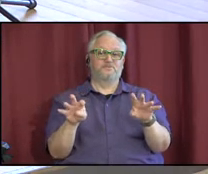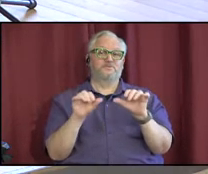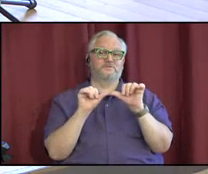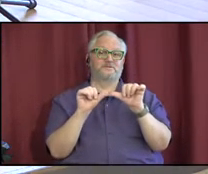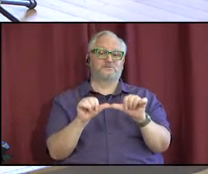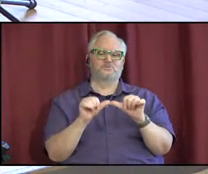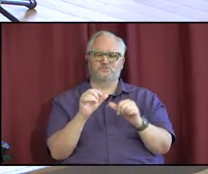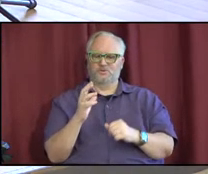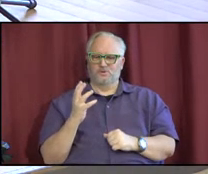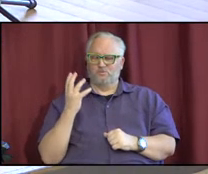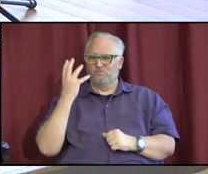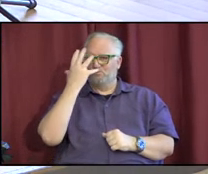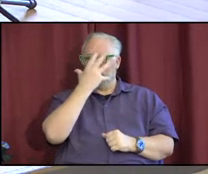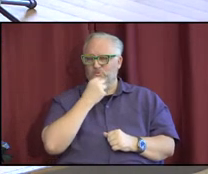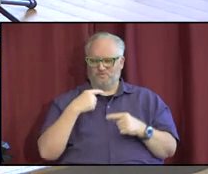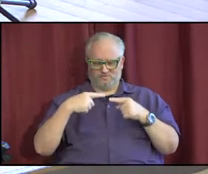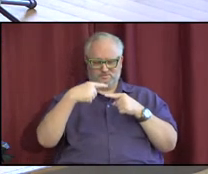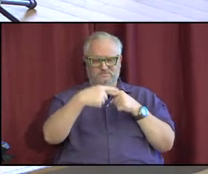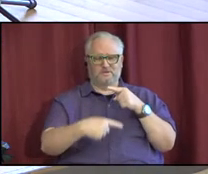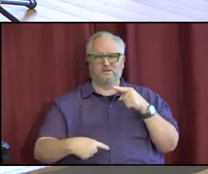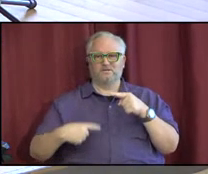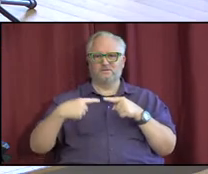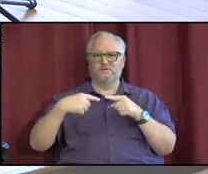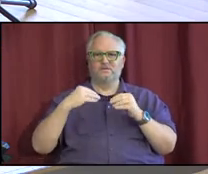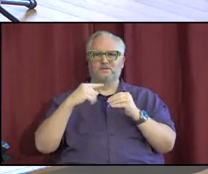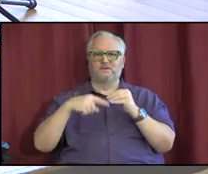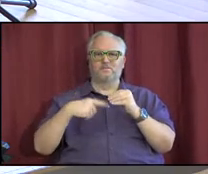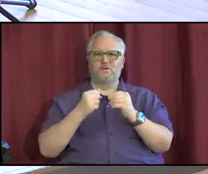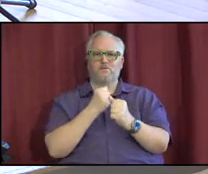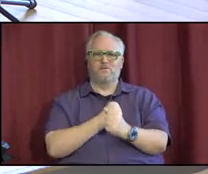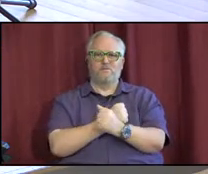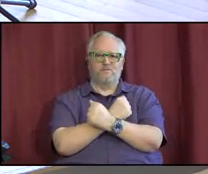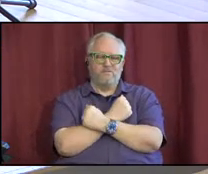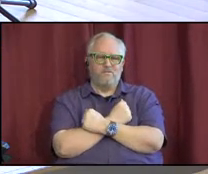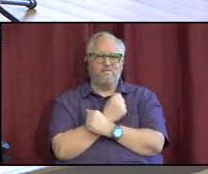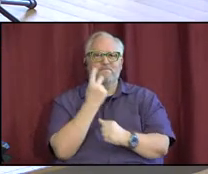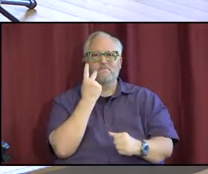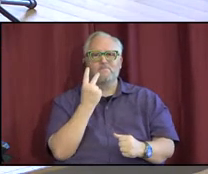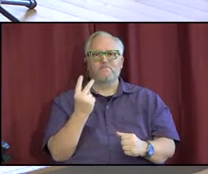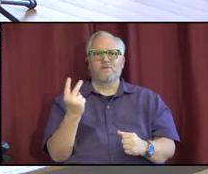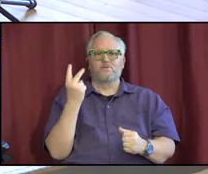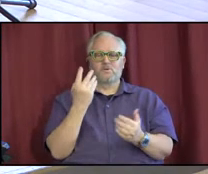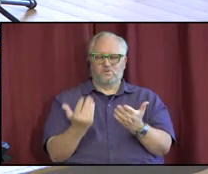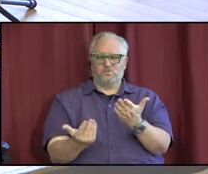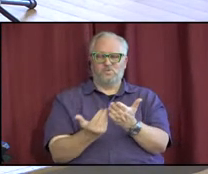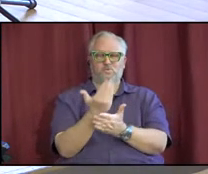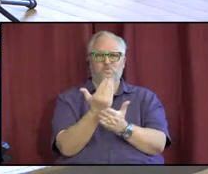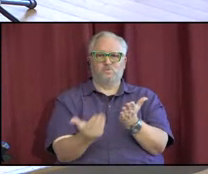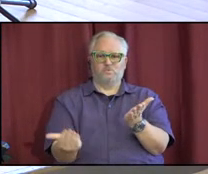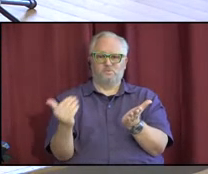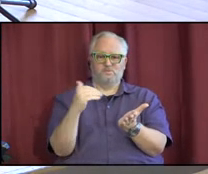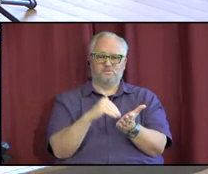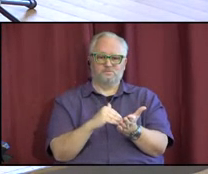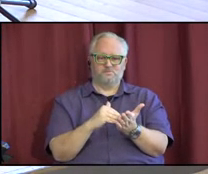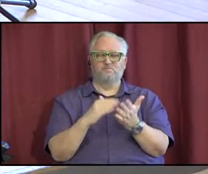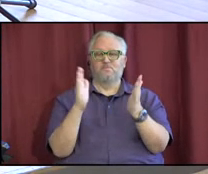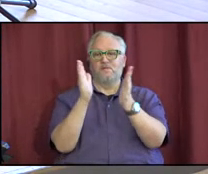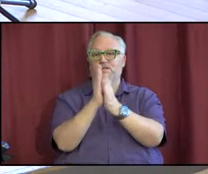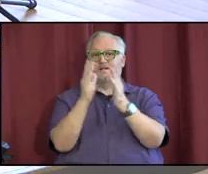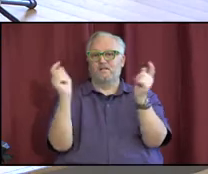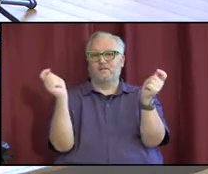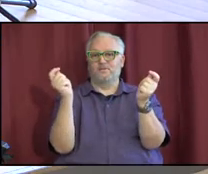in a beautiful cycle of love and memory and renewal.